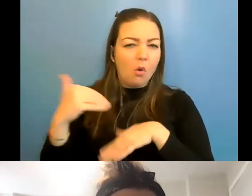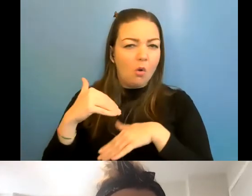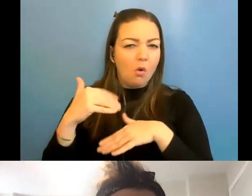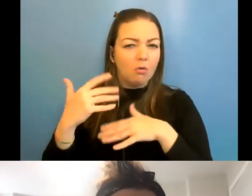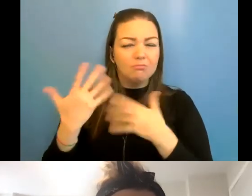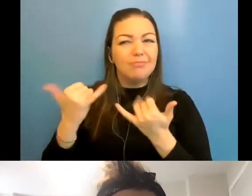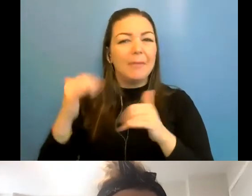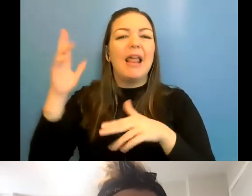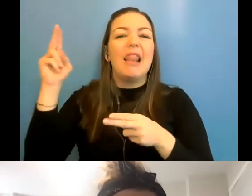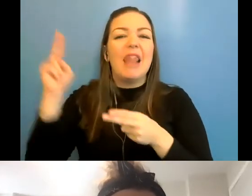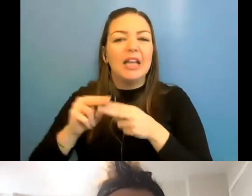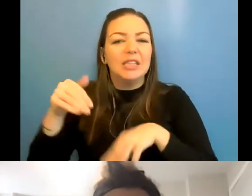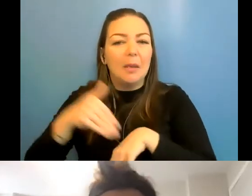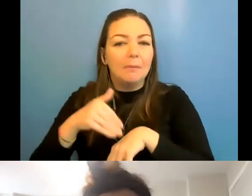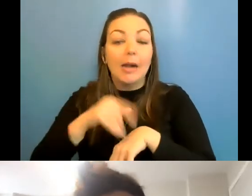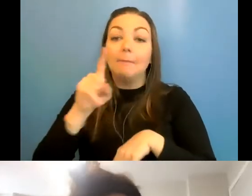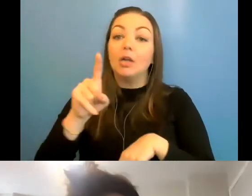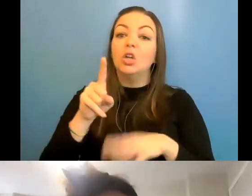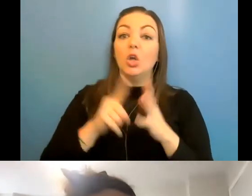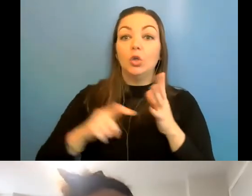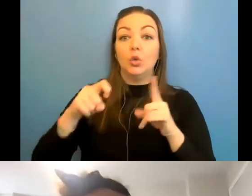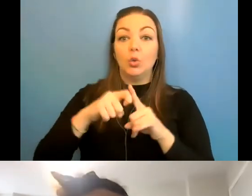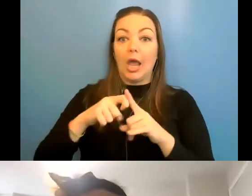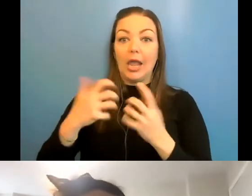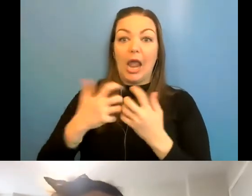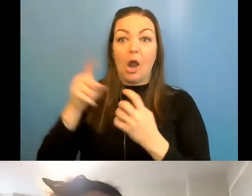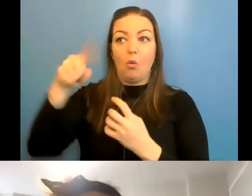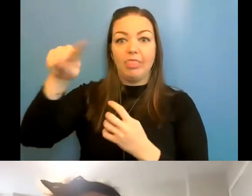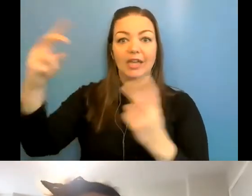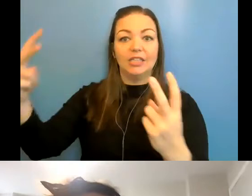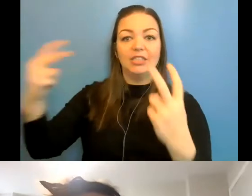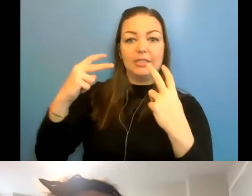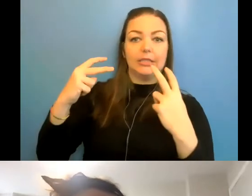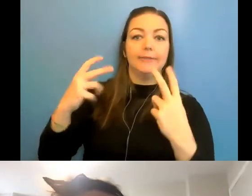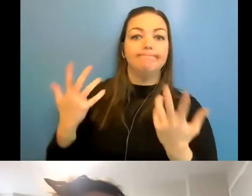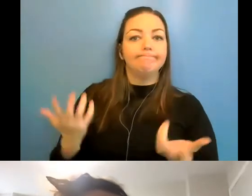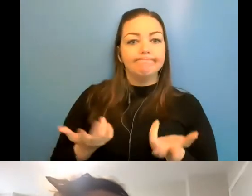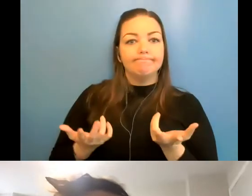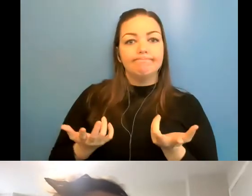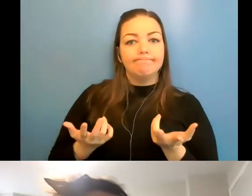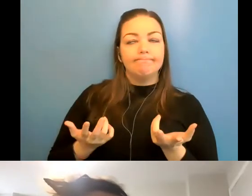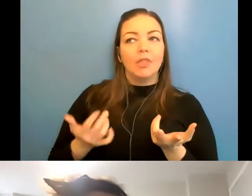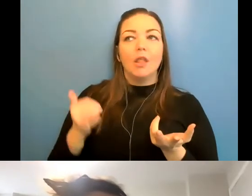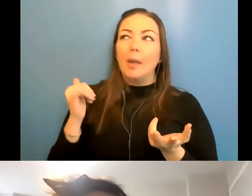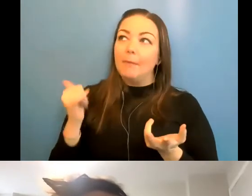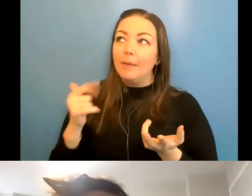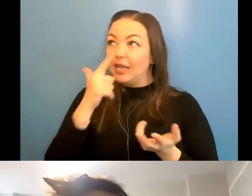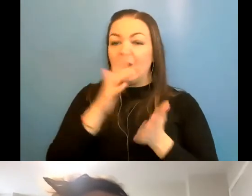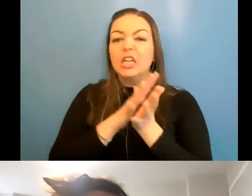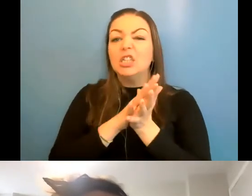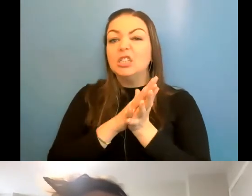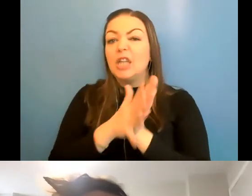But I think it's also about how the UK is seen. I think Brexit will, you know, could potentially damage